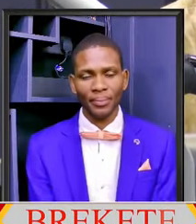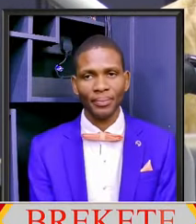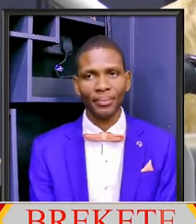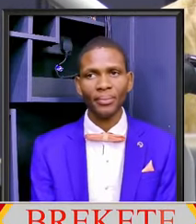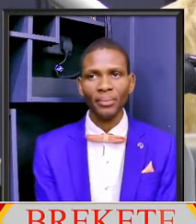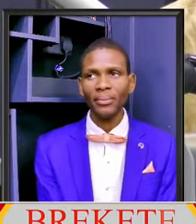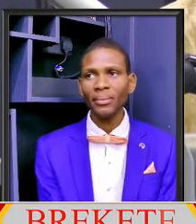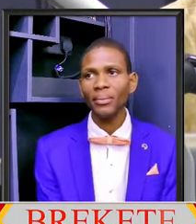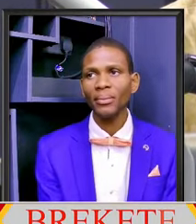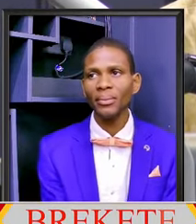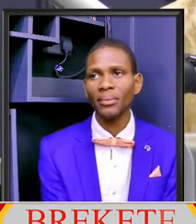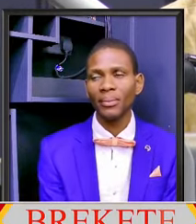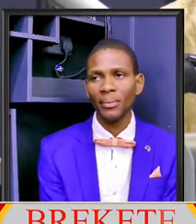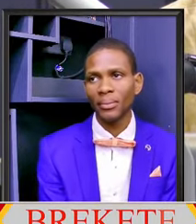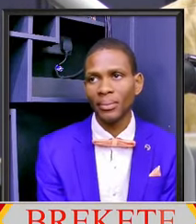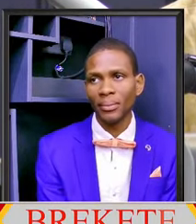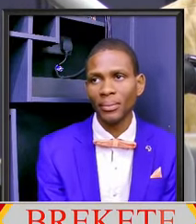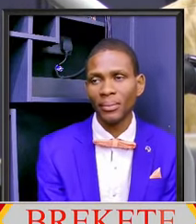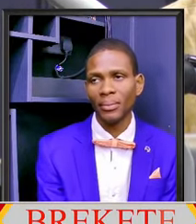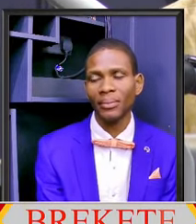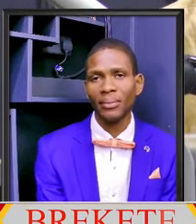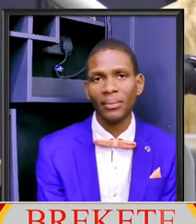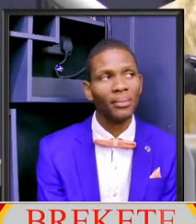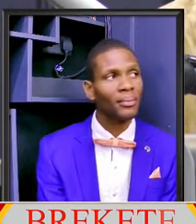dadi? Na ji dadi sosai